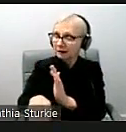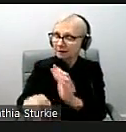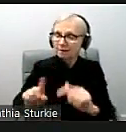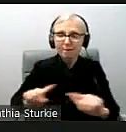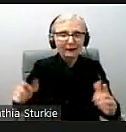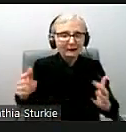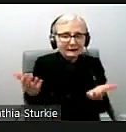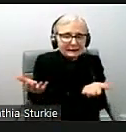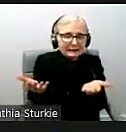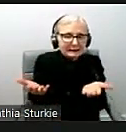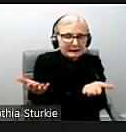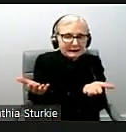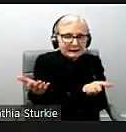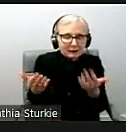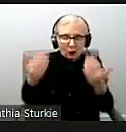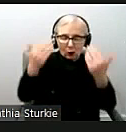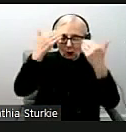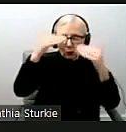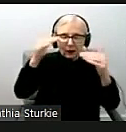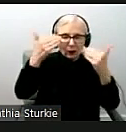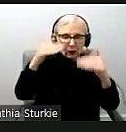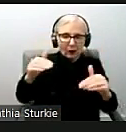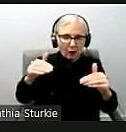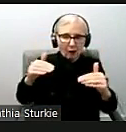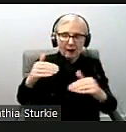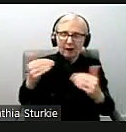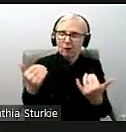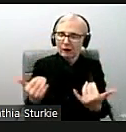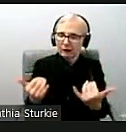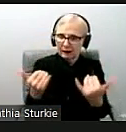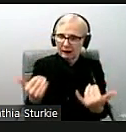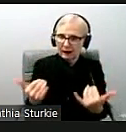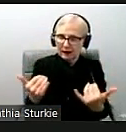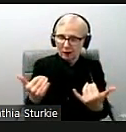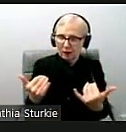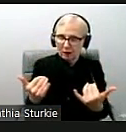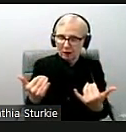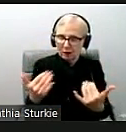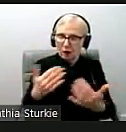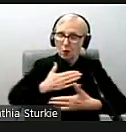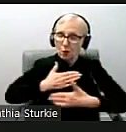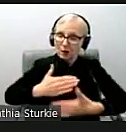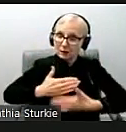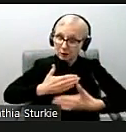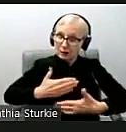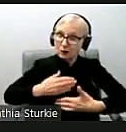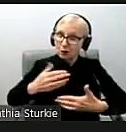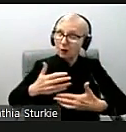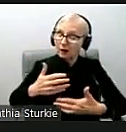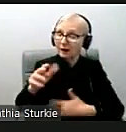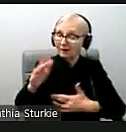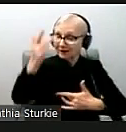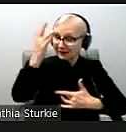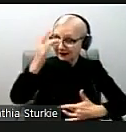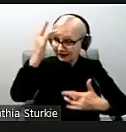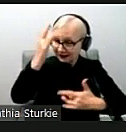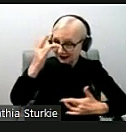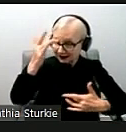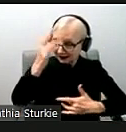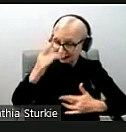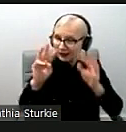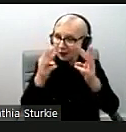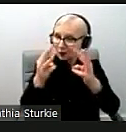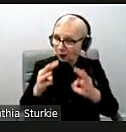is a little bit counterintuitive to what we know about respiratory viruses in general. Typically, we see respiratory